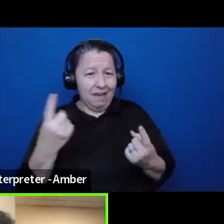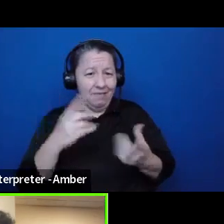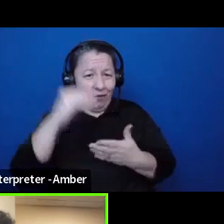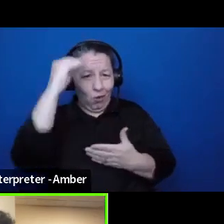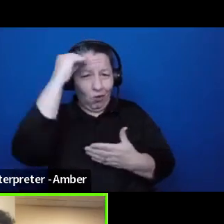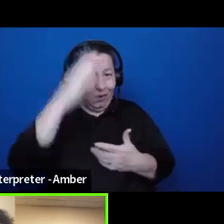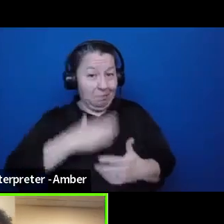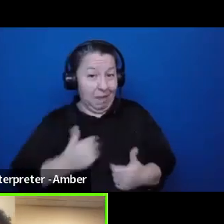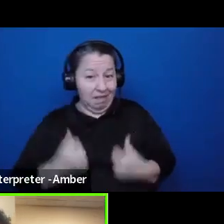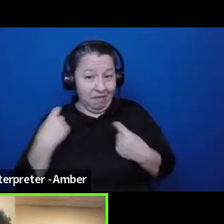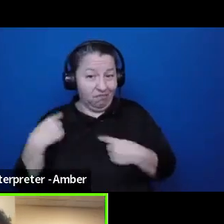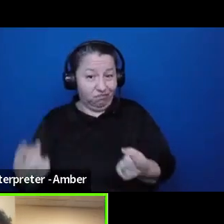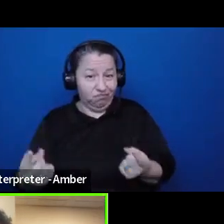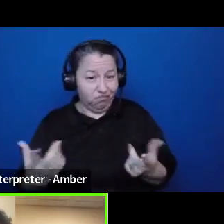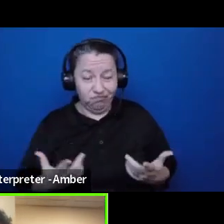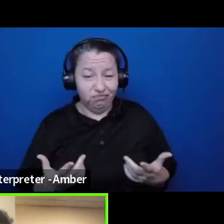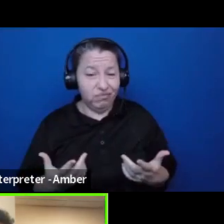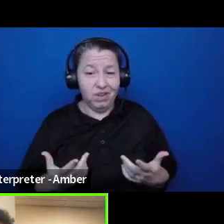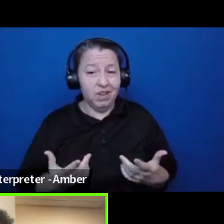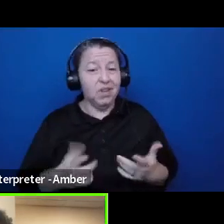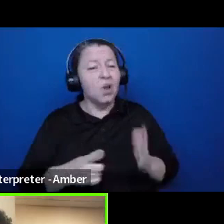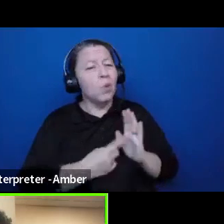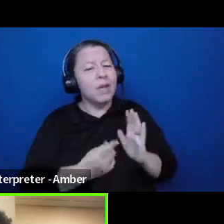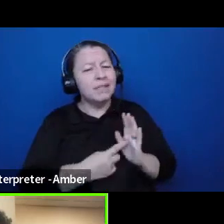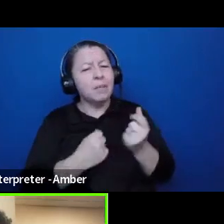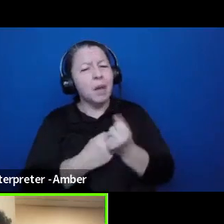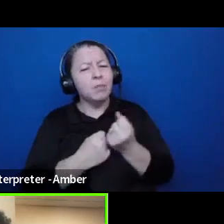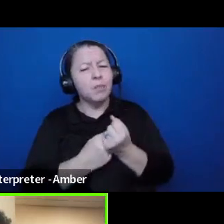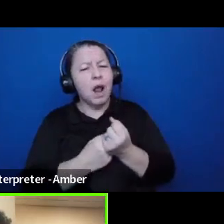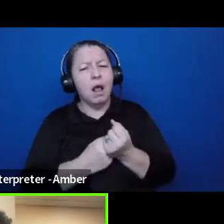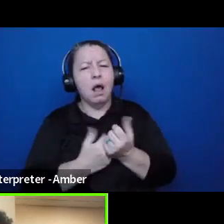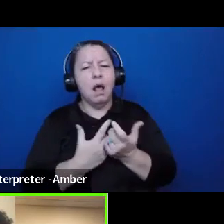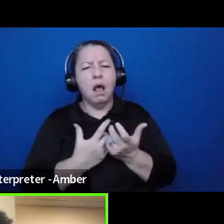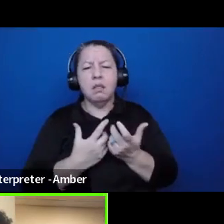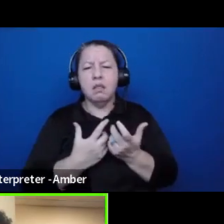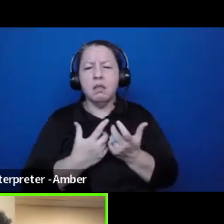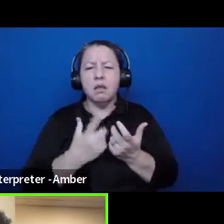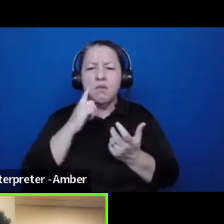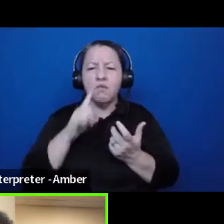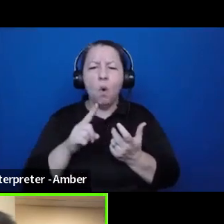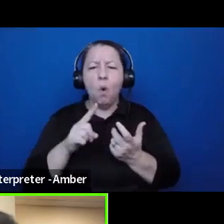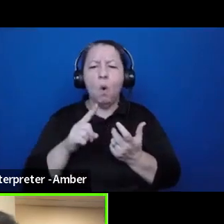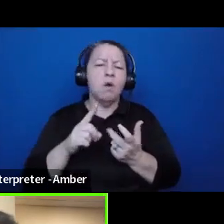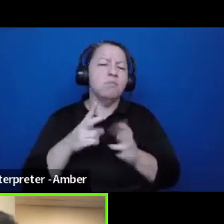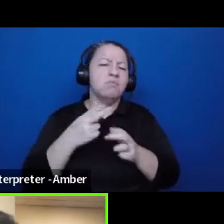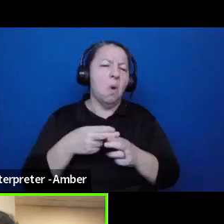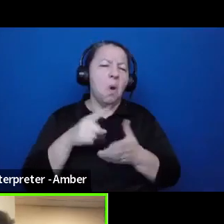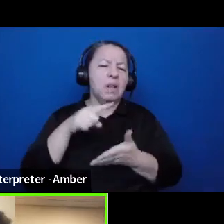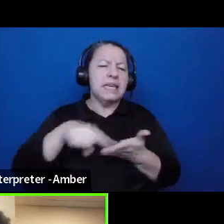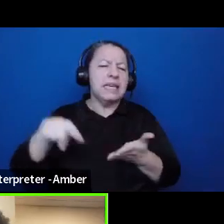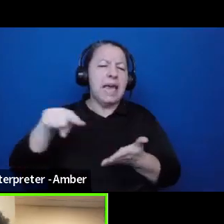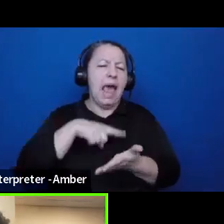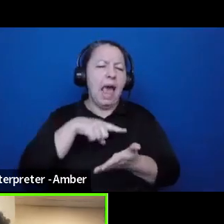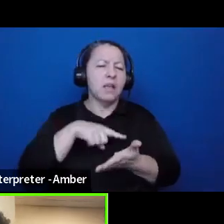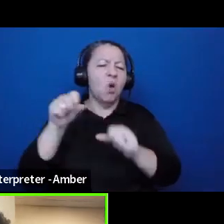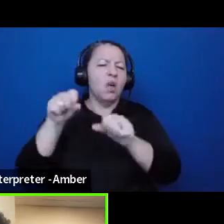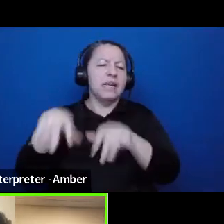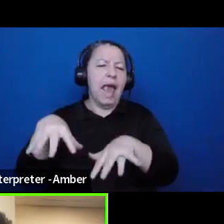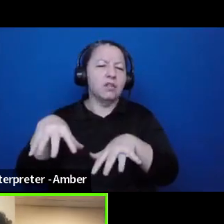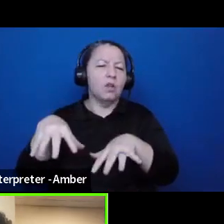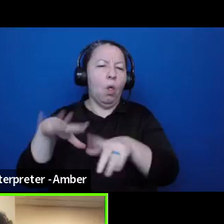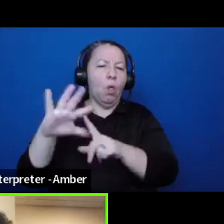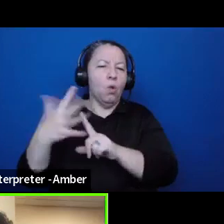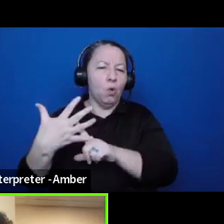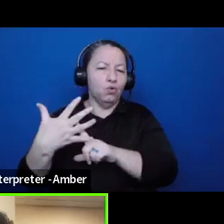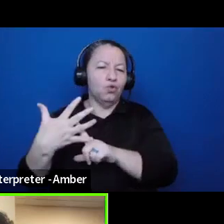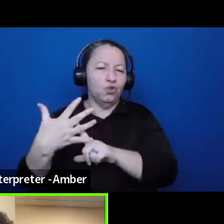that we sometimes rally around cancel culture, especially it's the presence in dominant society.